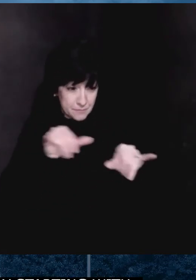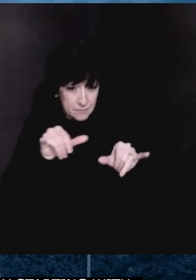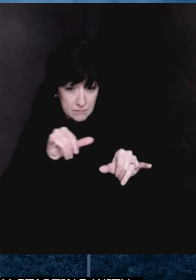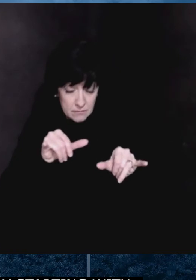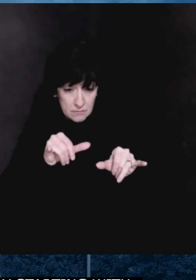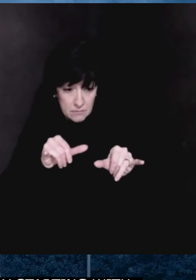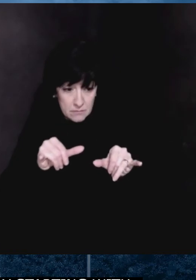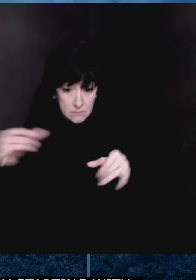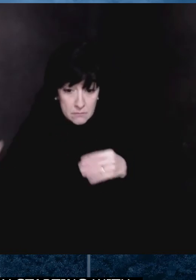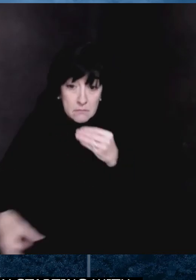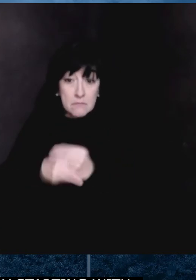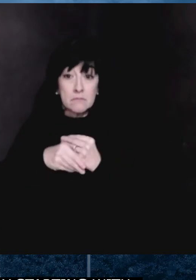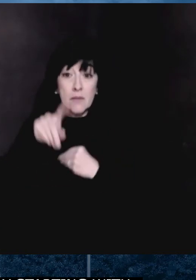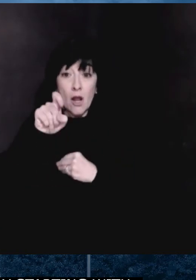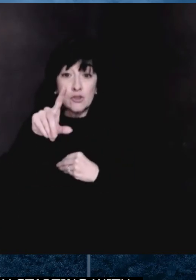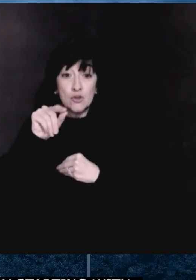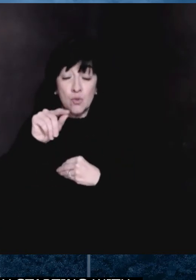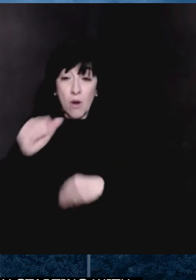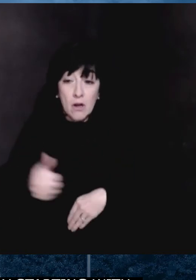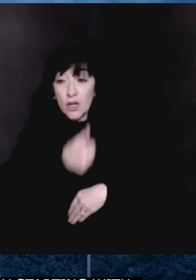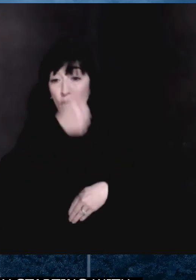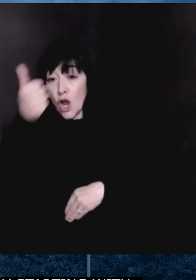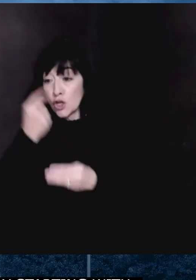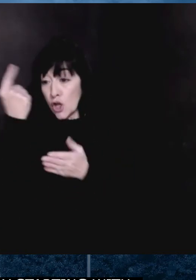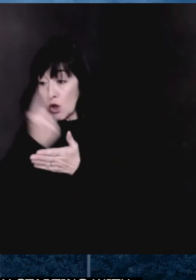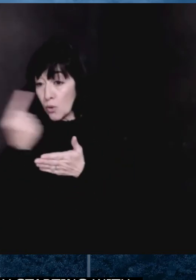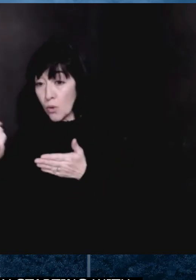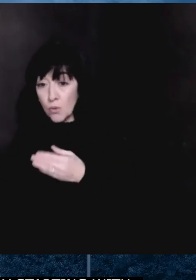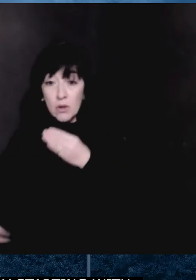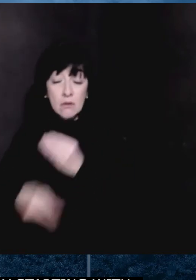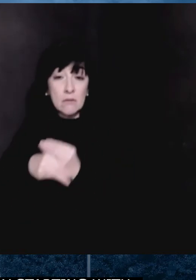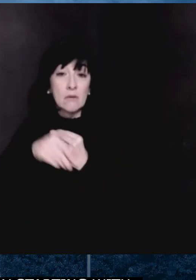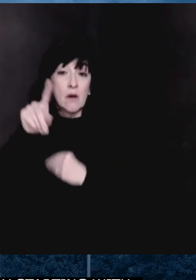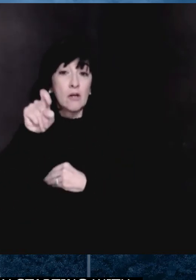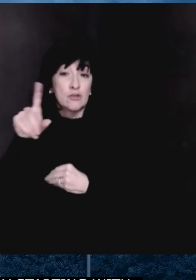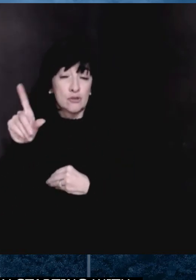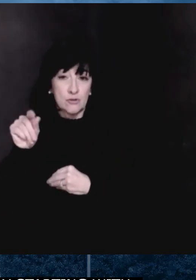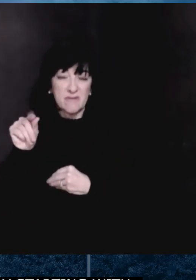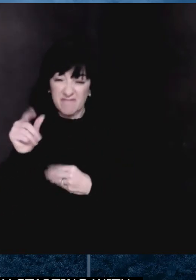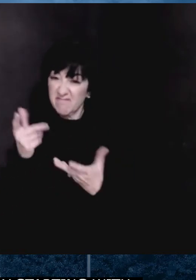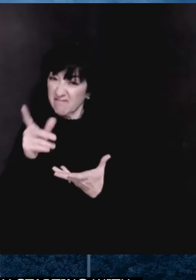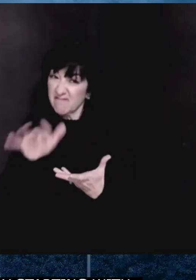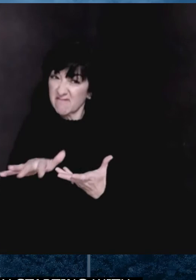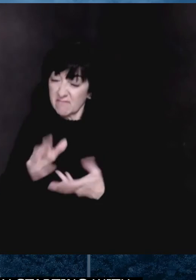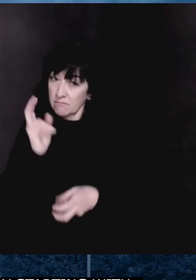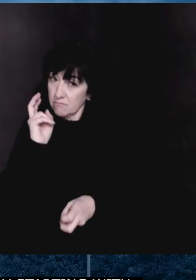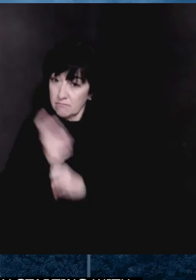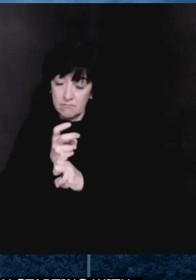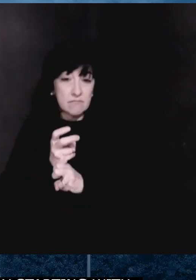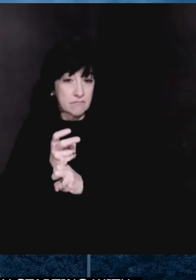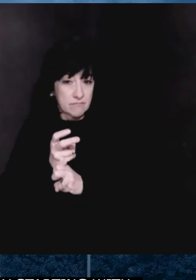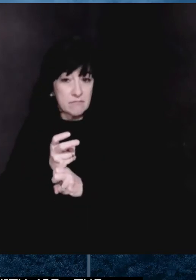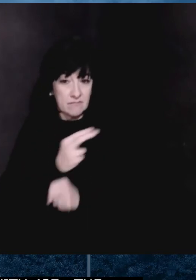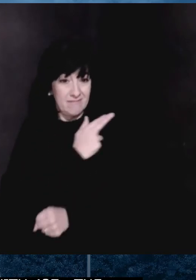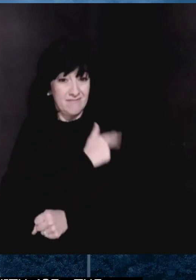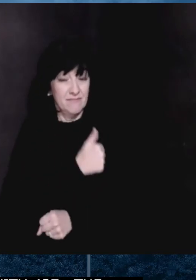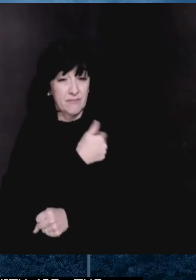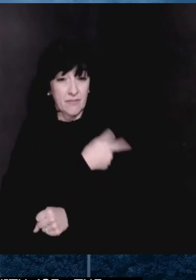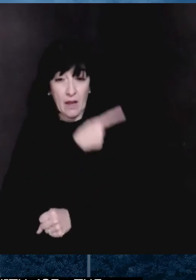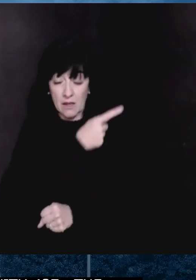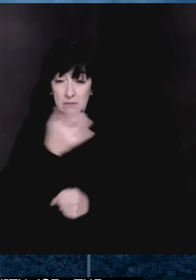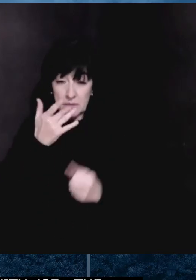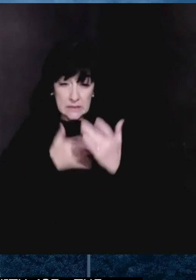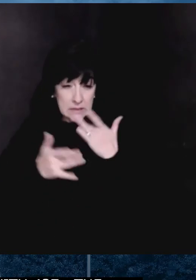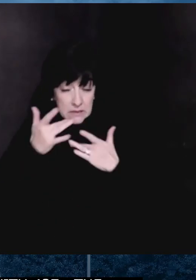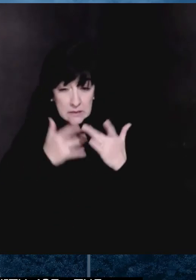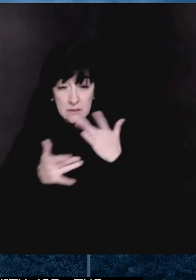close to the top, but we can see with this chart that's up on the screen now that the hospitals are managing that by reducing their